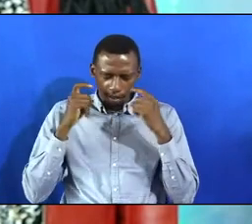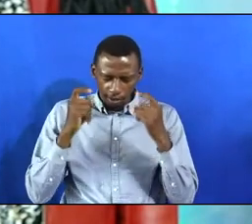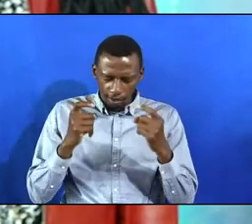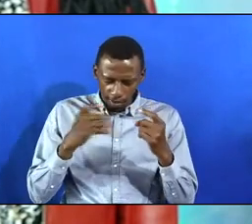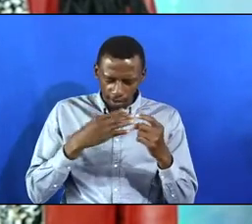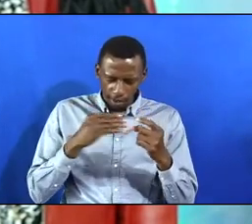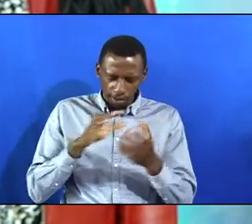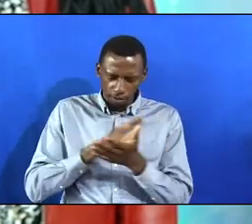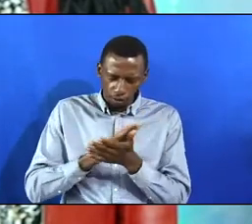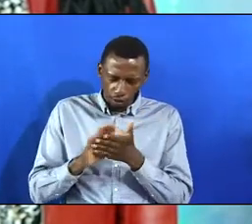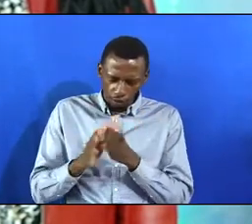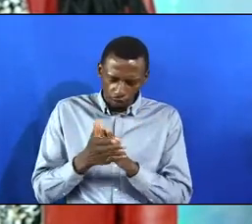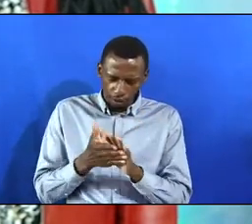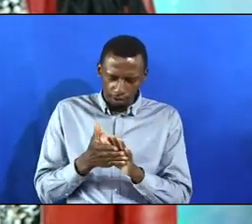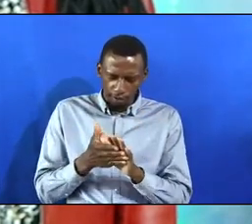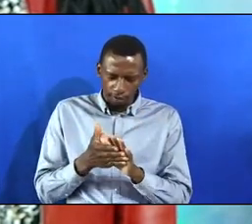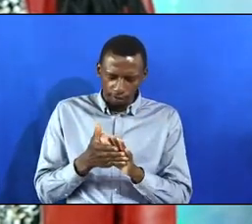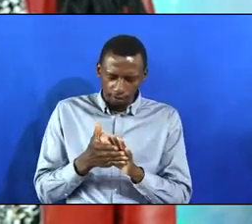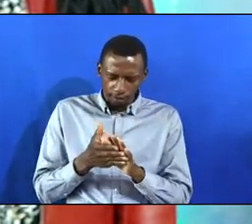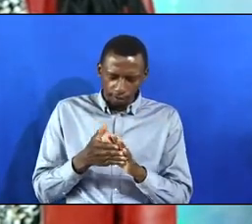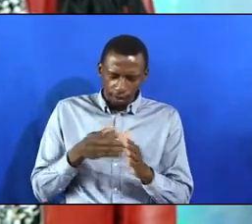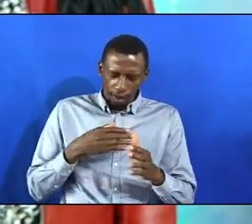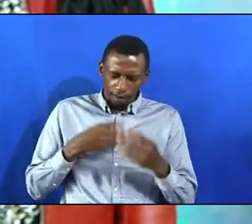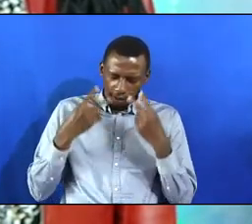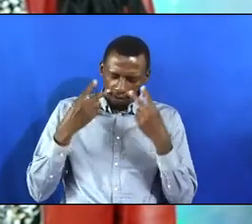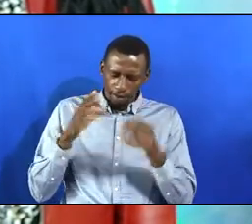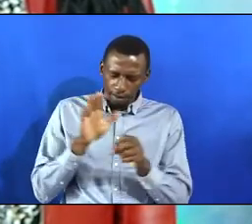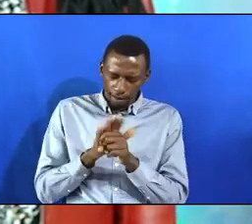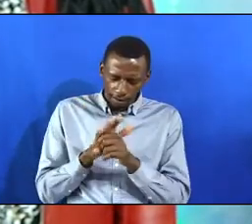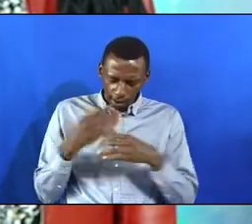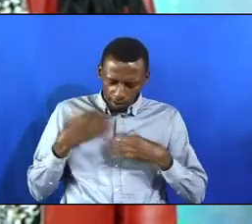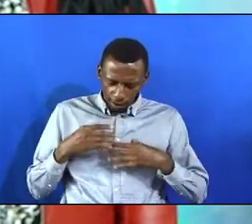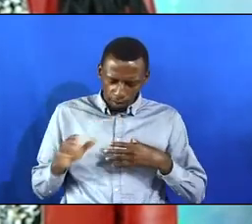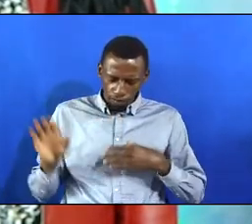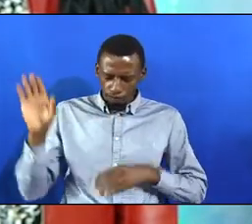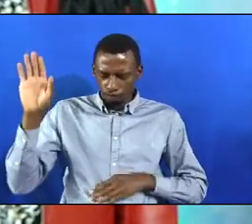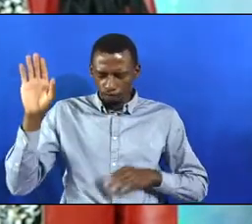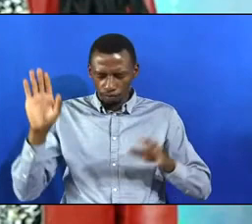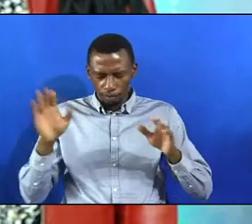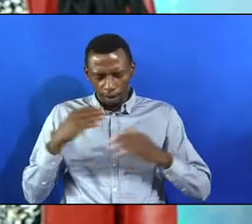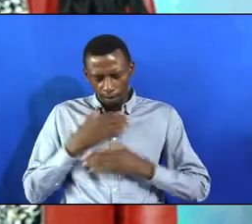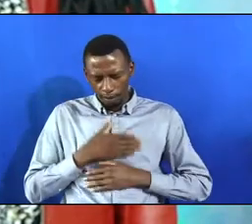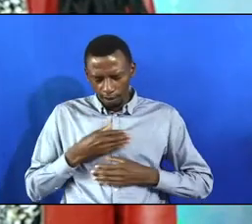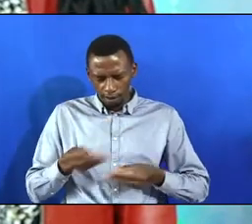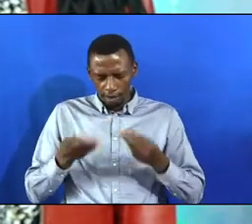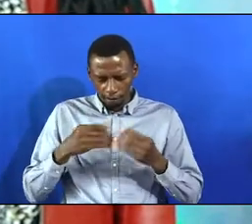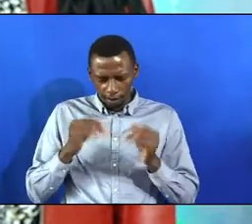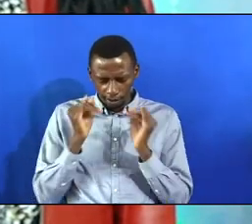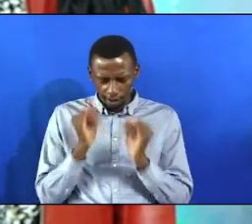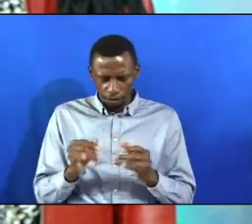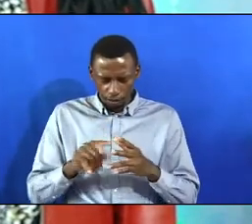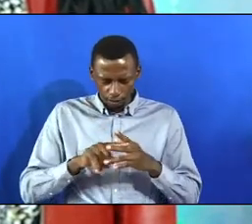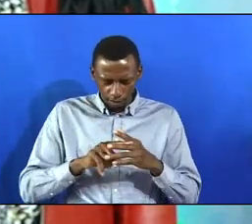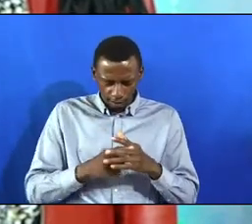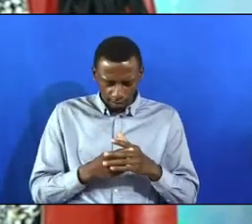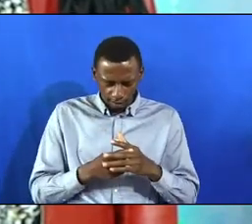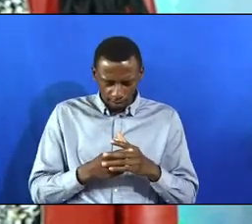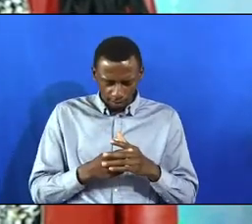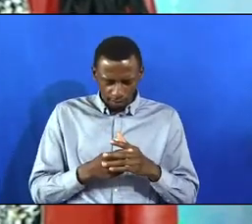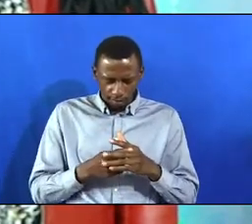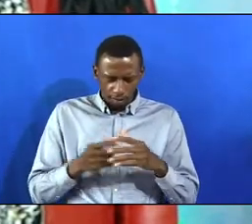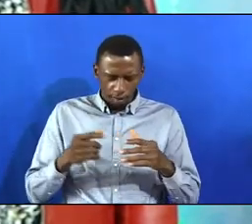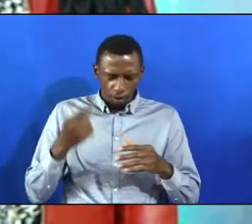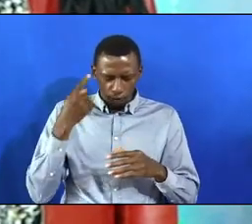in recognition of that, as many as have raised up their hands, give us a new beginning and we have a